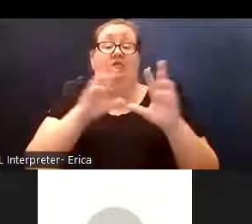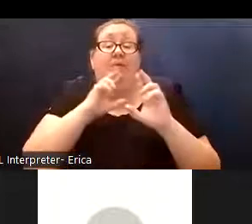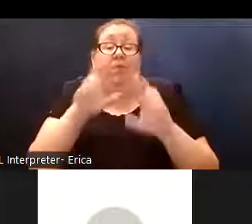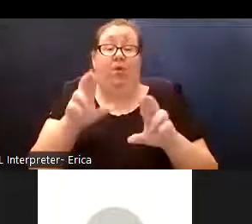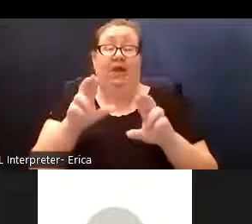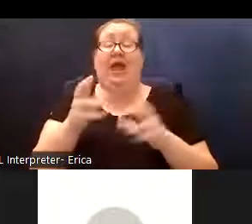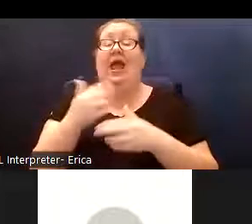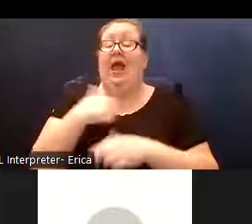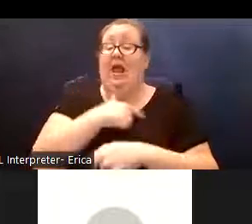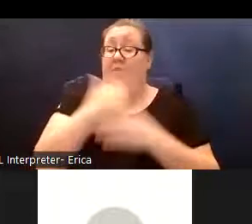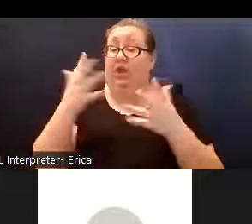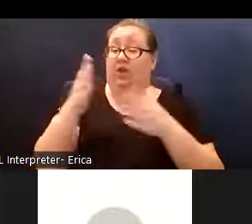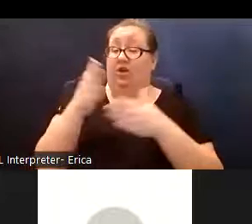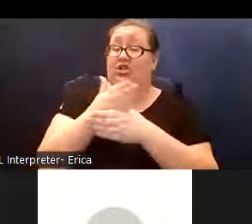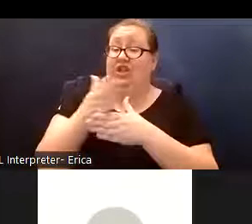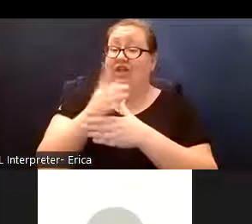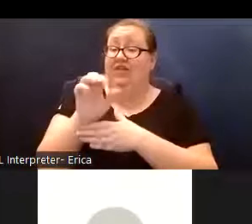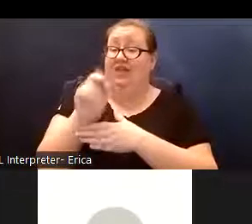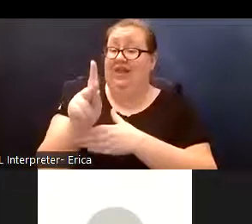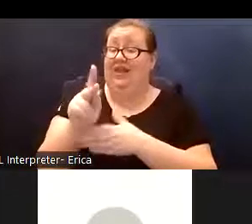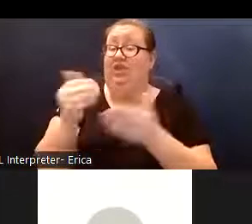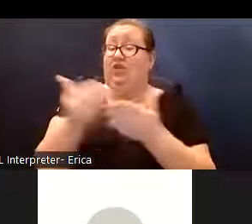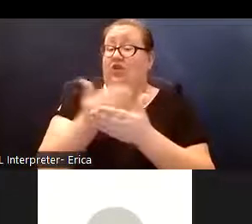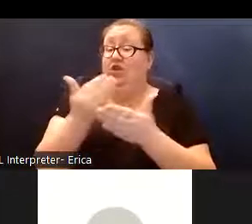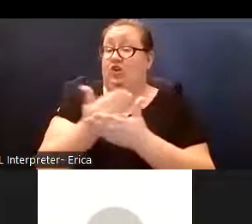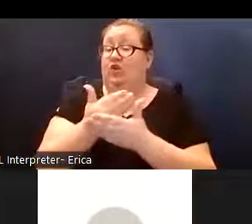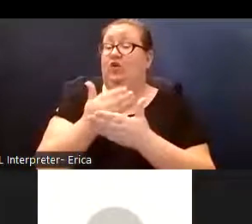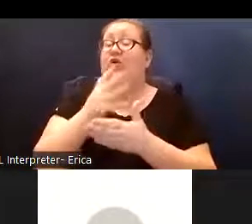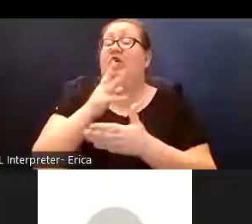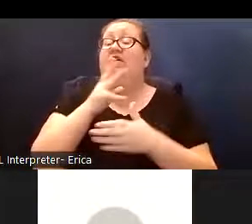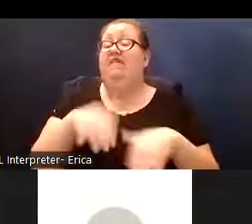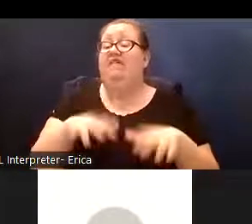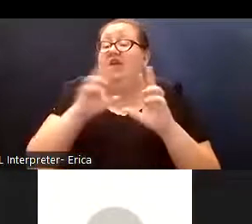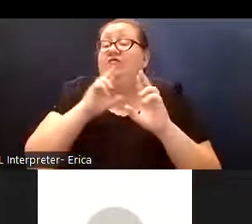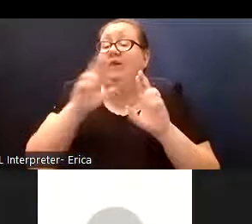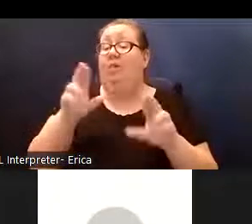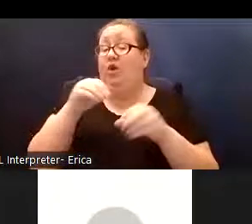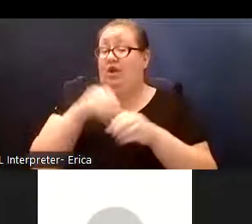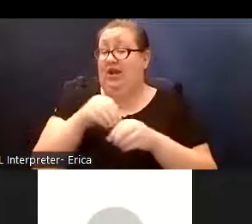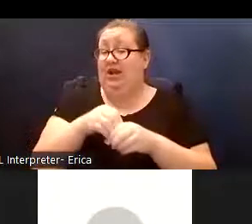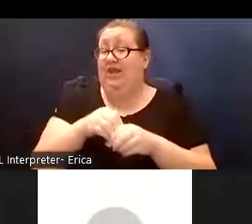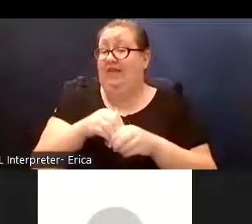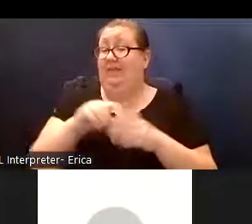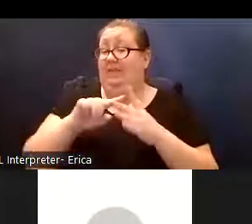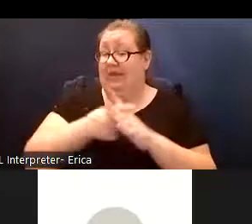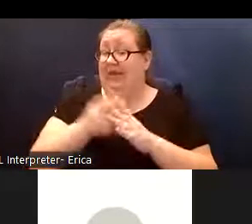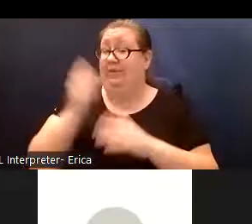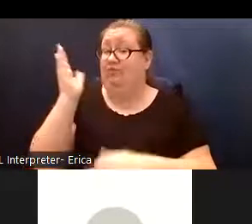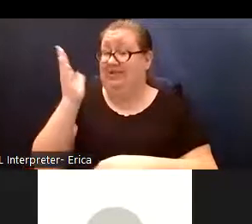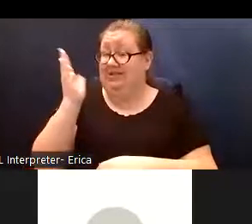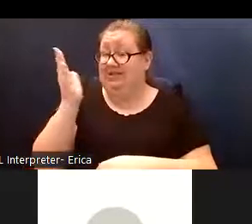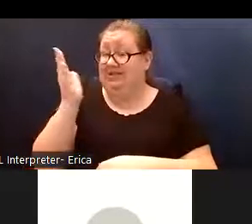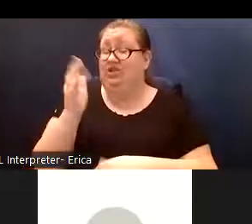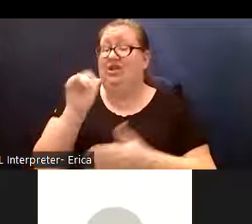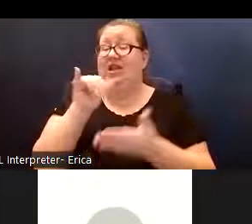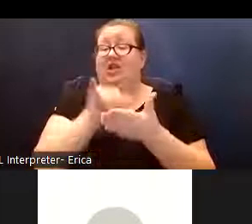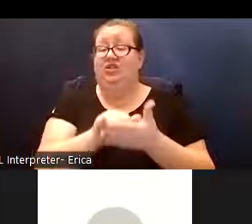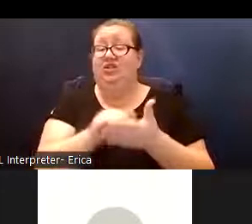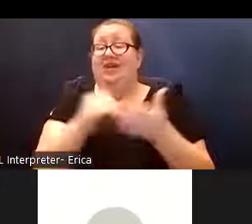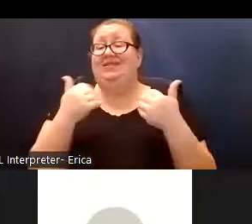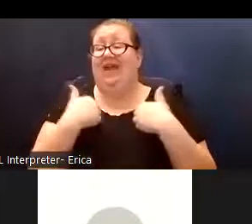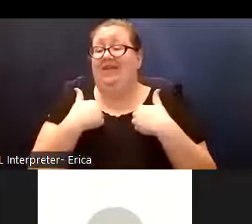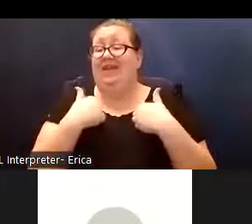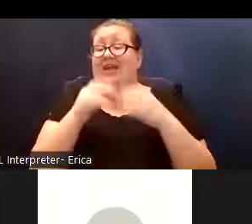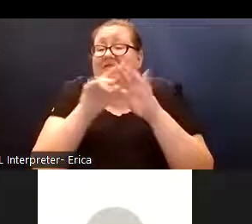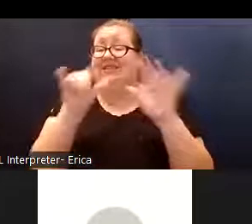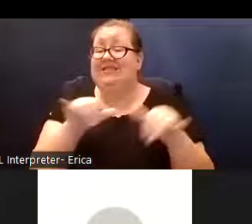to the city's new flood reporter in the upfront presentation. So what I'm referring to here is having a system